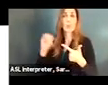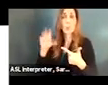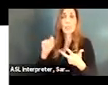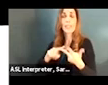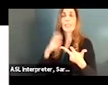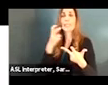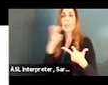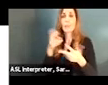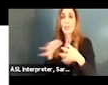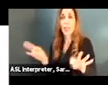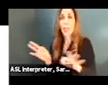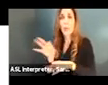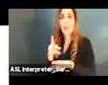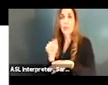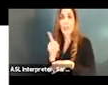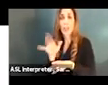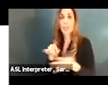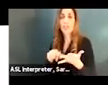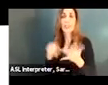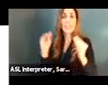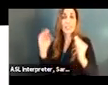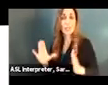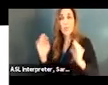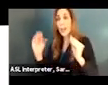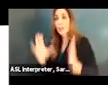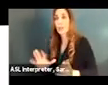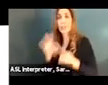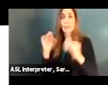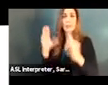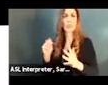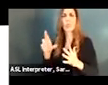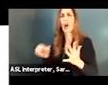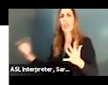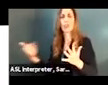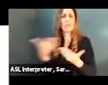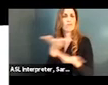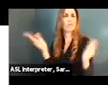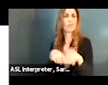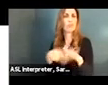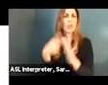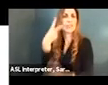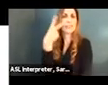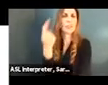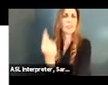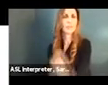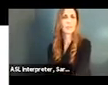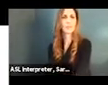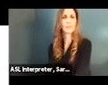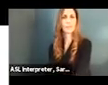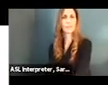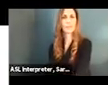language pathologist, teacher or educator, special instructor, or other? So I'm gonna launch this poll. We'll see what happens.